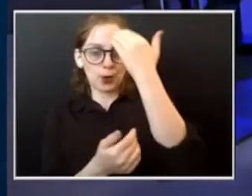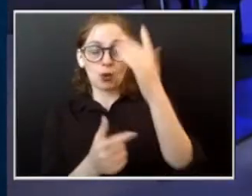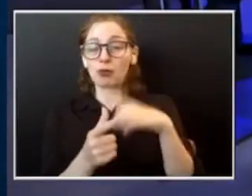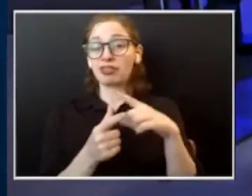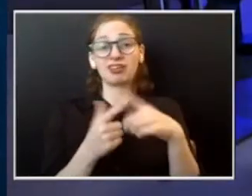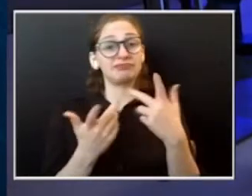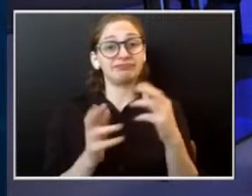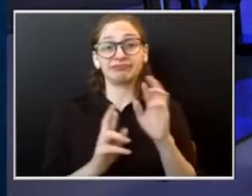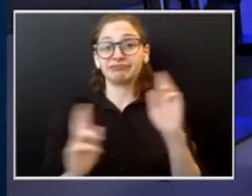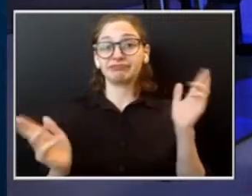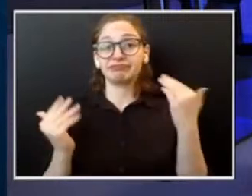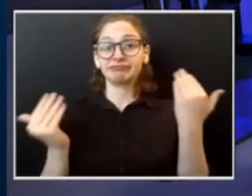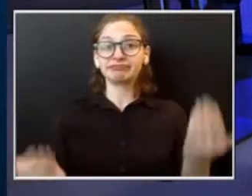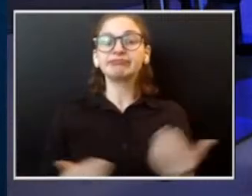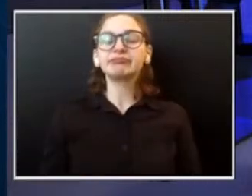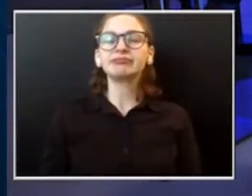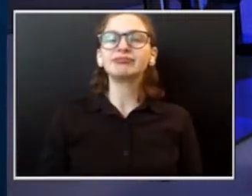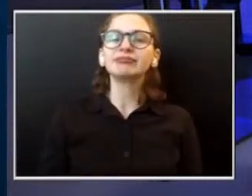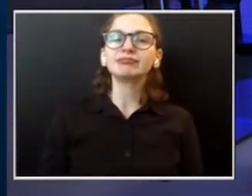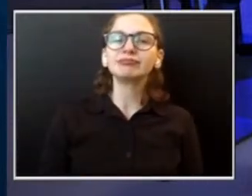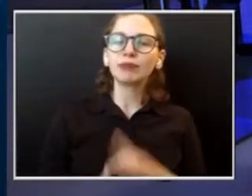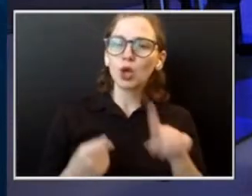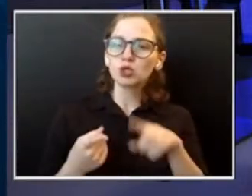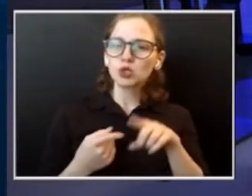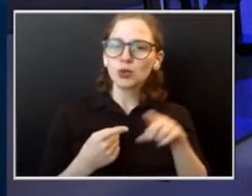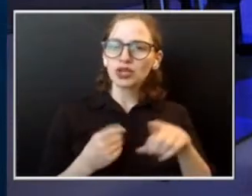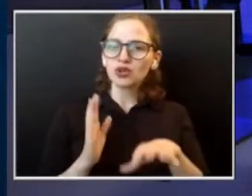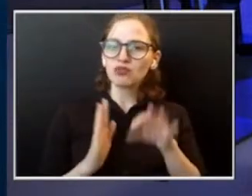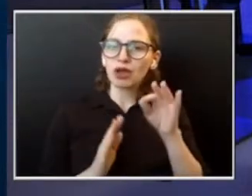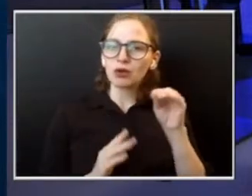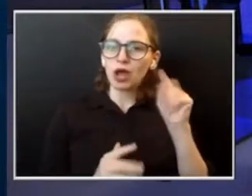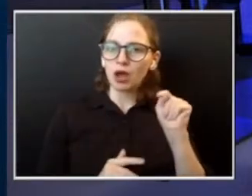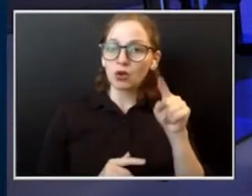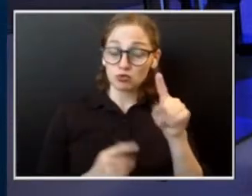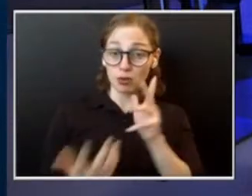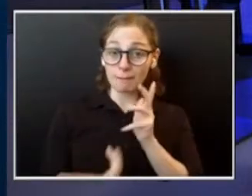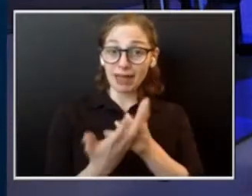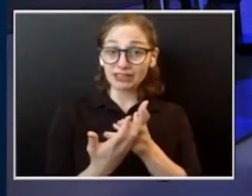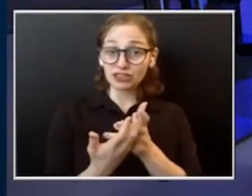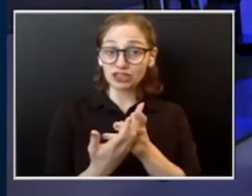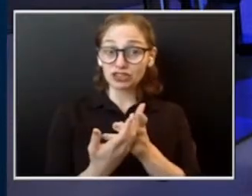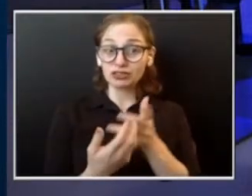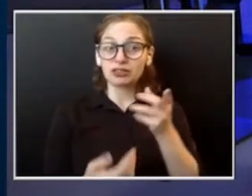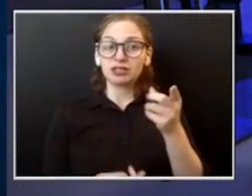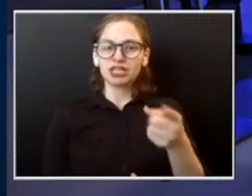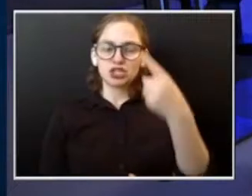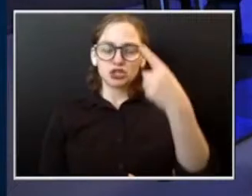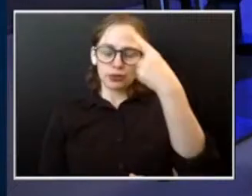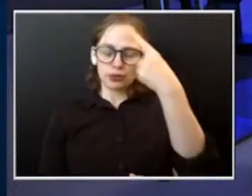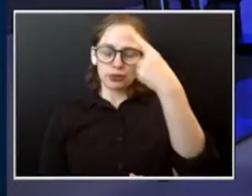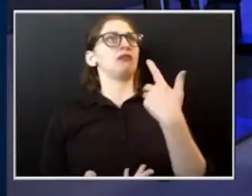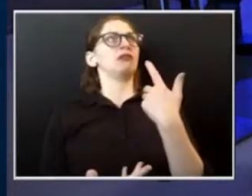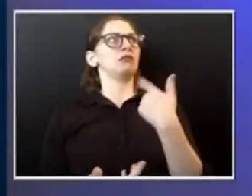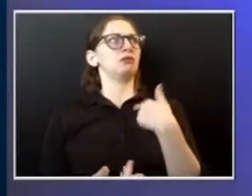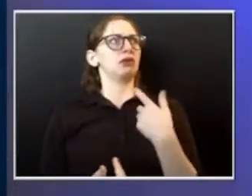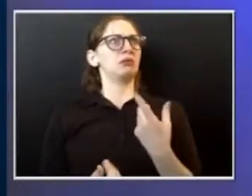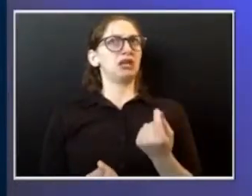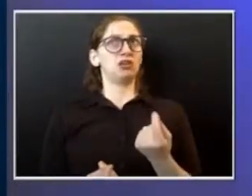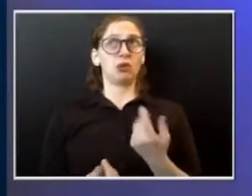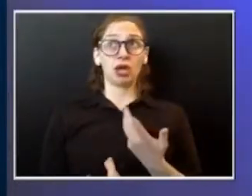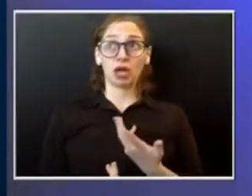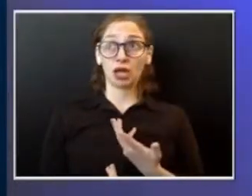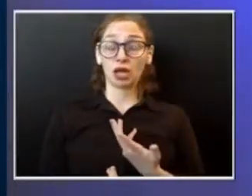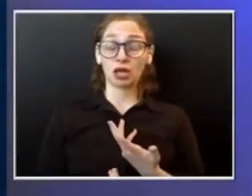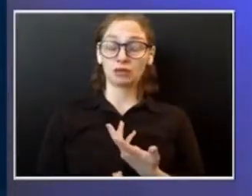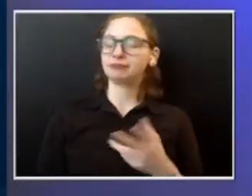told you that you were a match, did you think for a moment, what the heck am I doing here? No. Now my husband, that's a